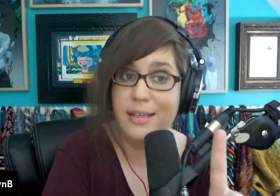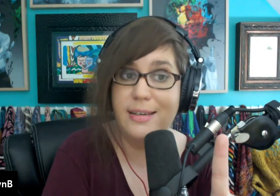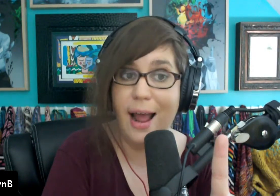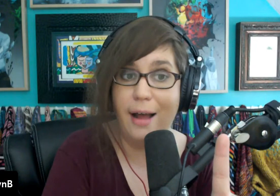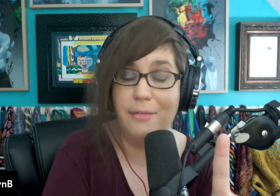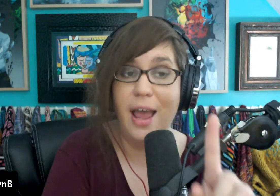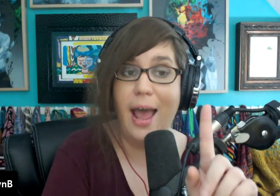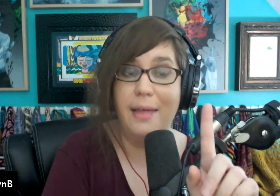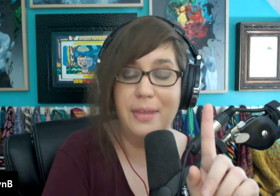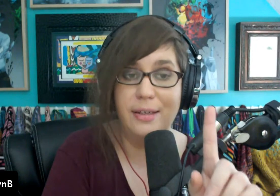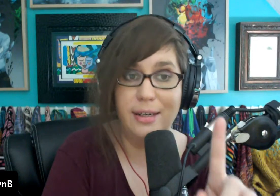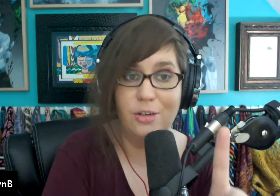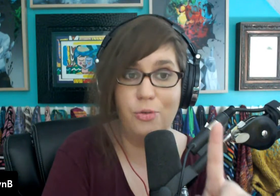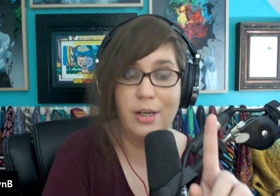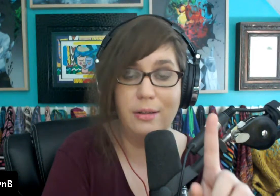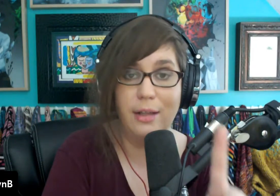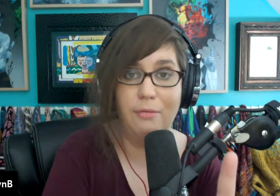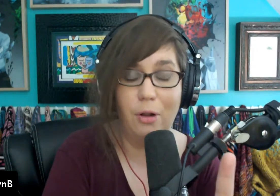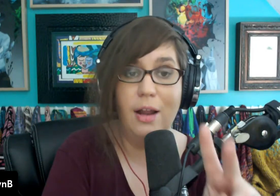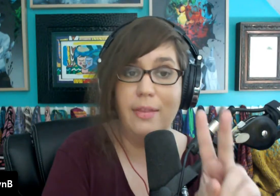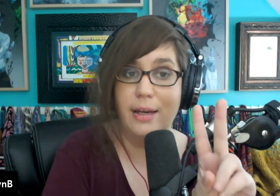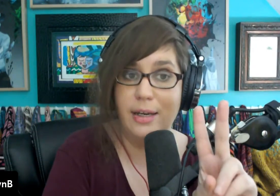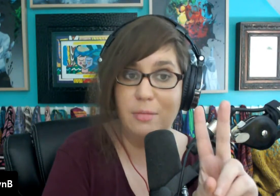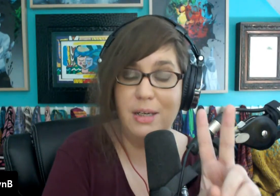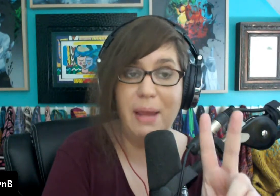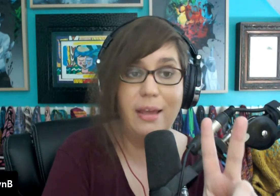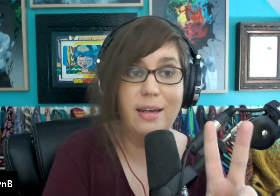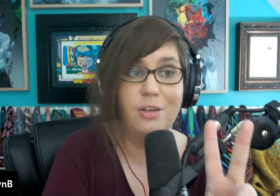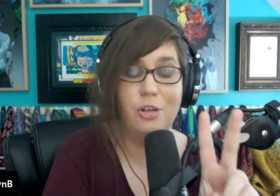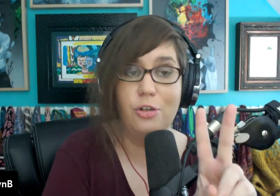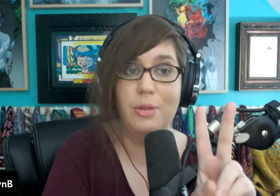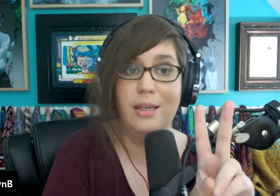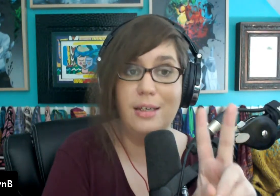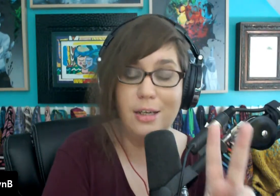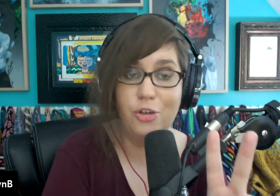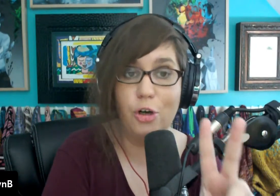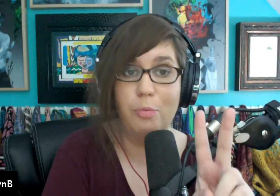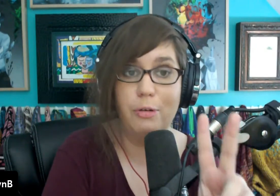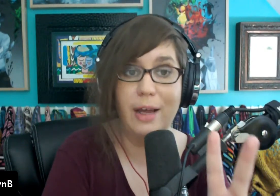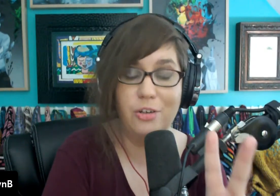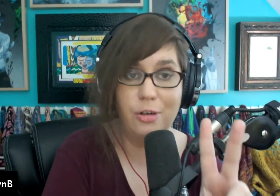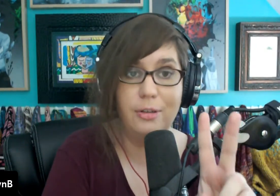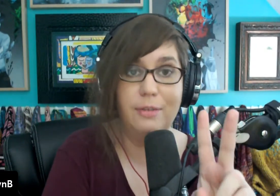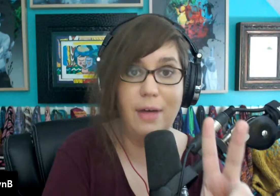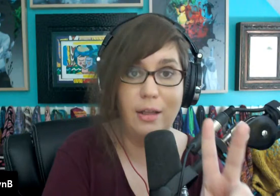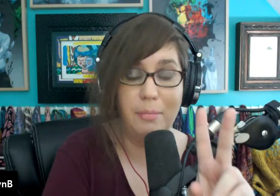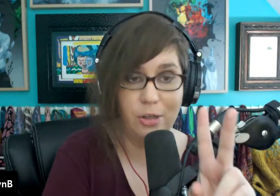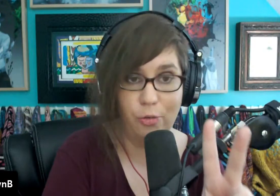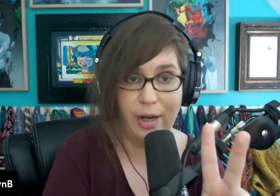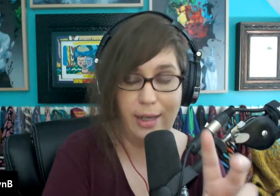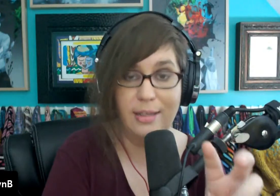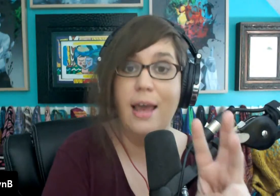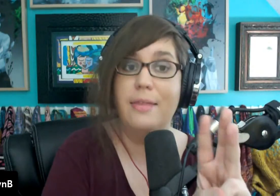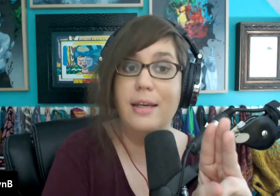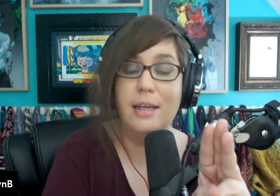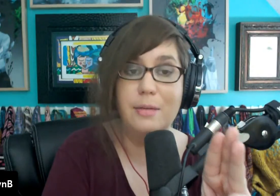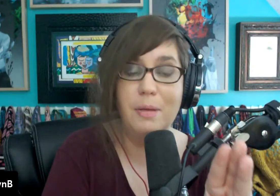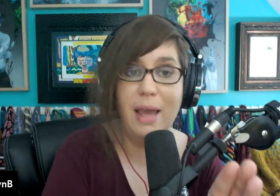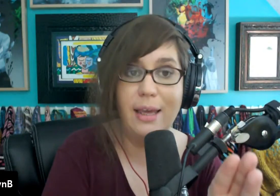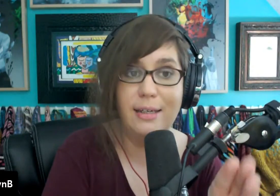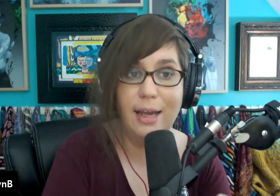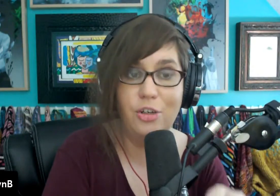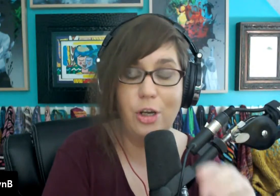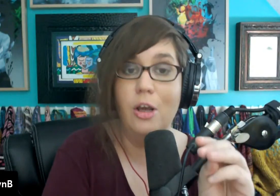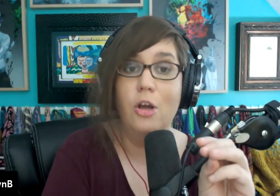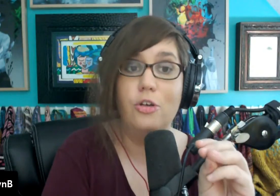fully staffed at the district level. They need to be paying attention to the teacher professional development trainings. They need to be